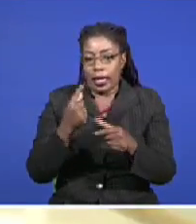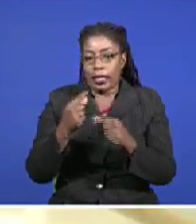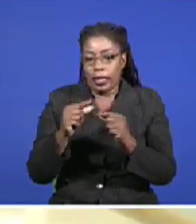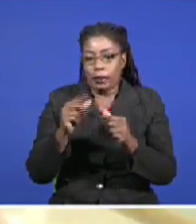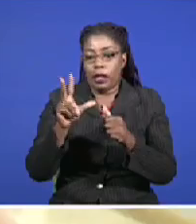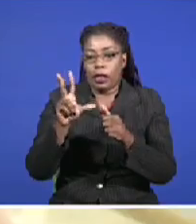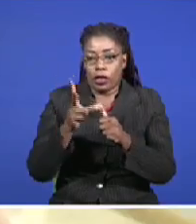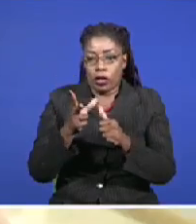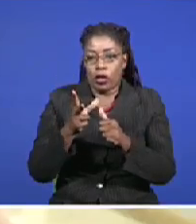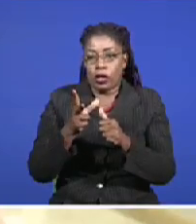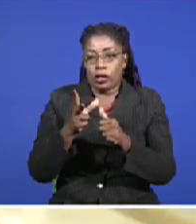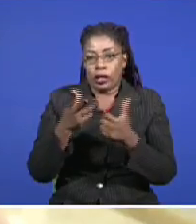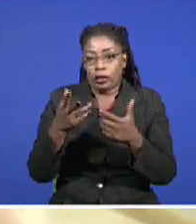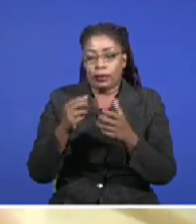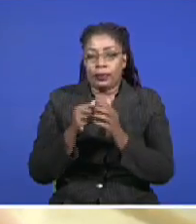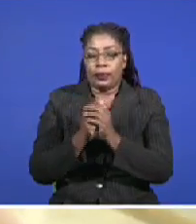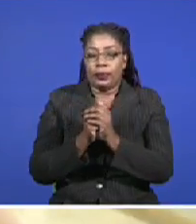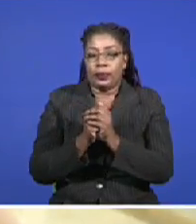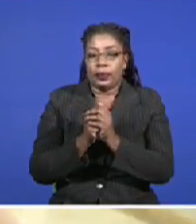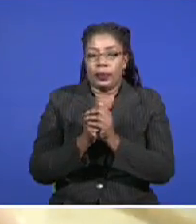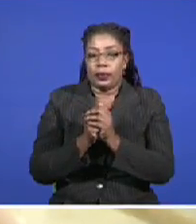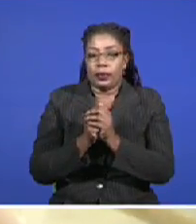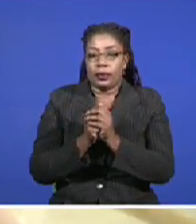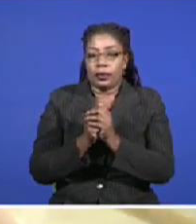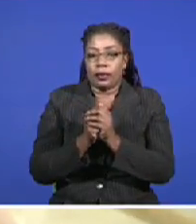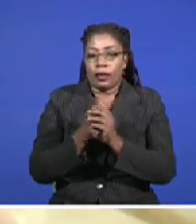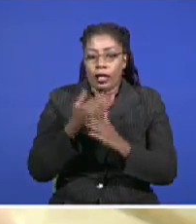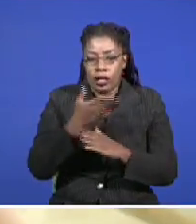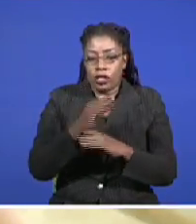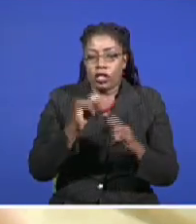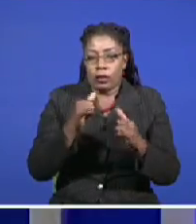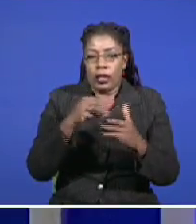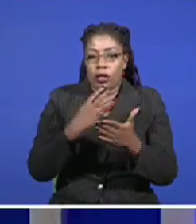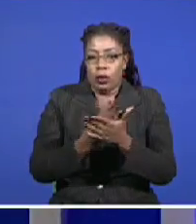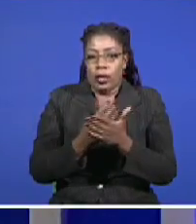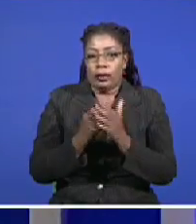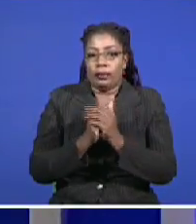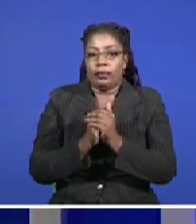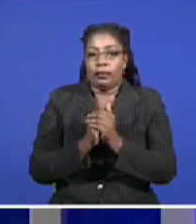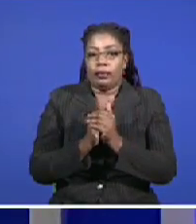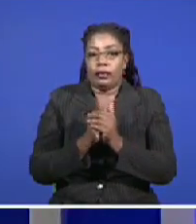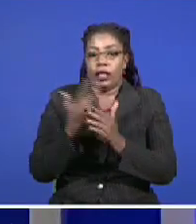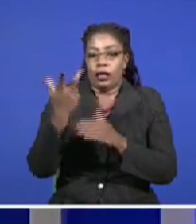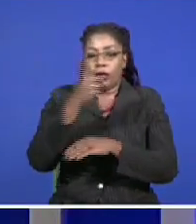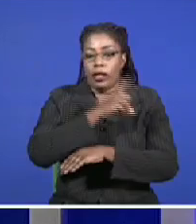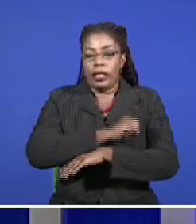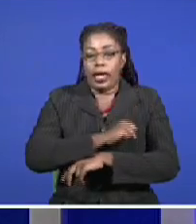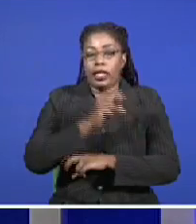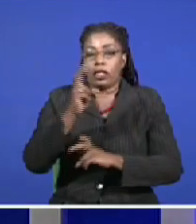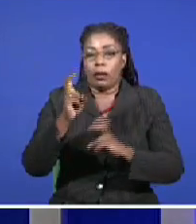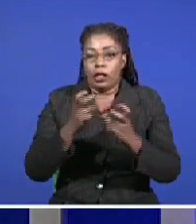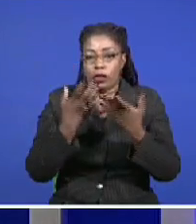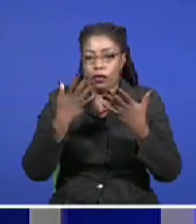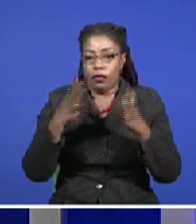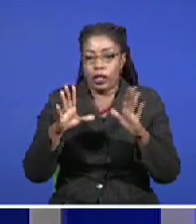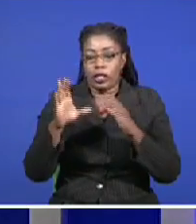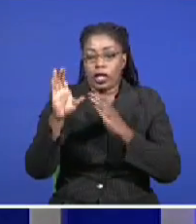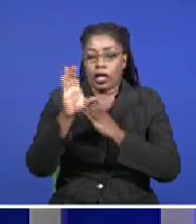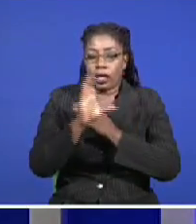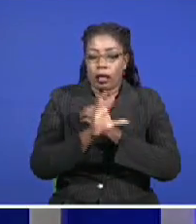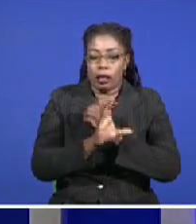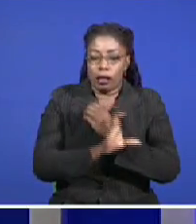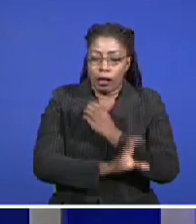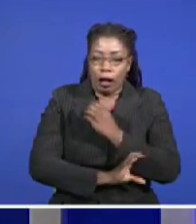then the third set, it was just pretty tight, and she played really well. 3 days of competition complete at the Caribbean Amateur